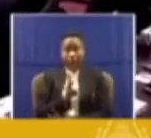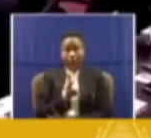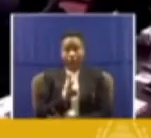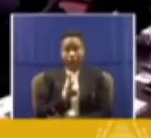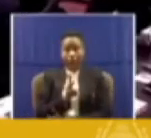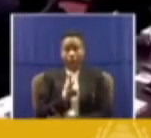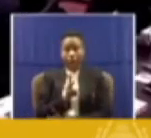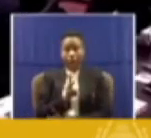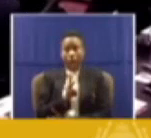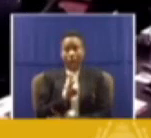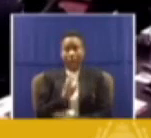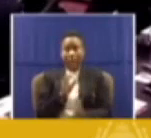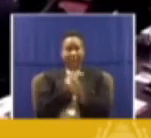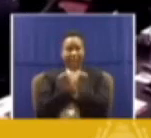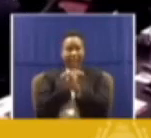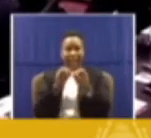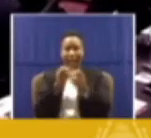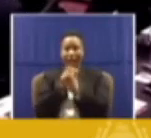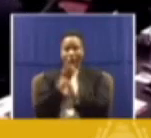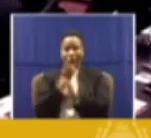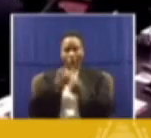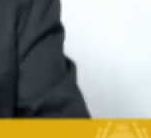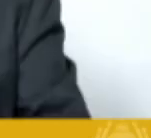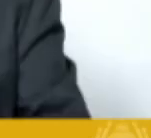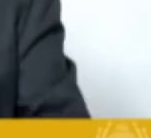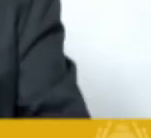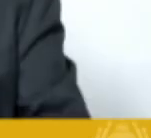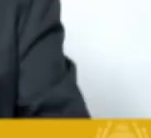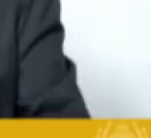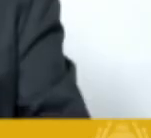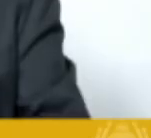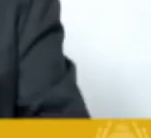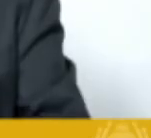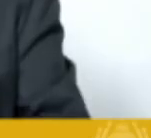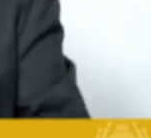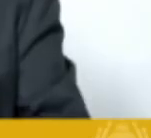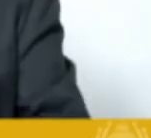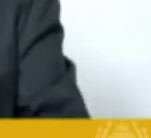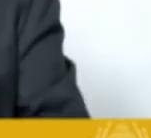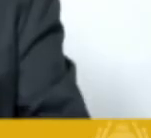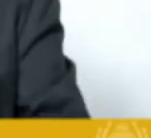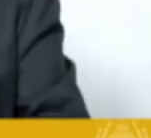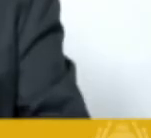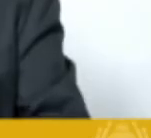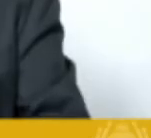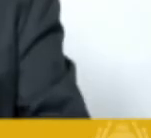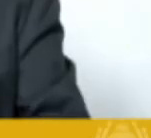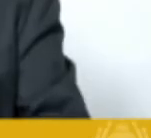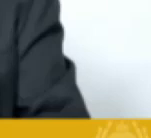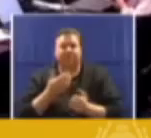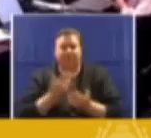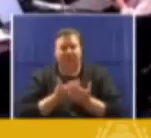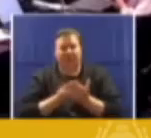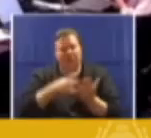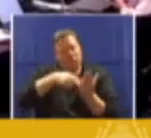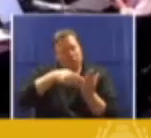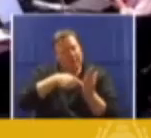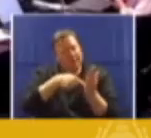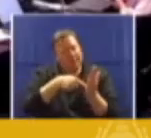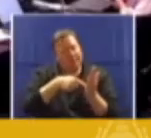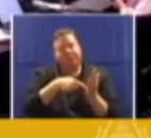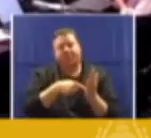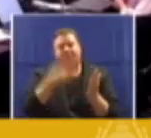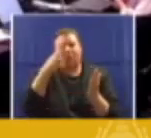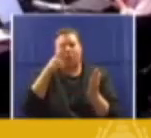institutions that need to operate independently. The reason why parliament is critical on this matter, it is because none of us in the